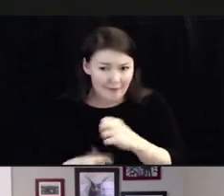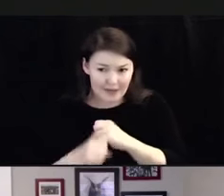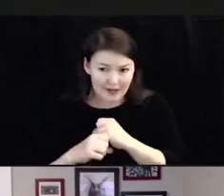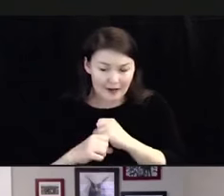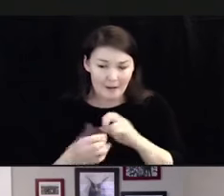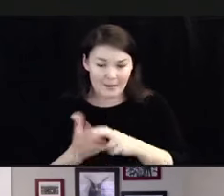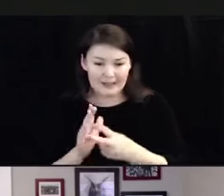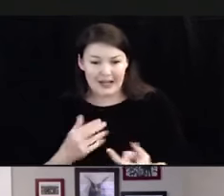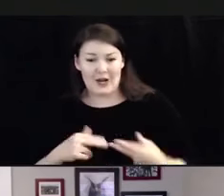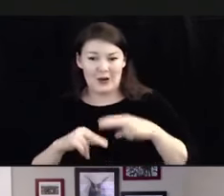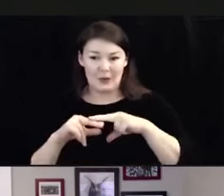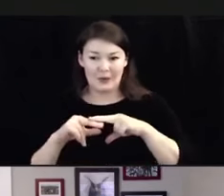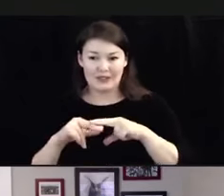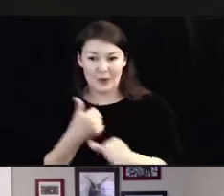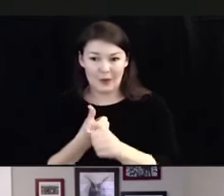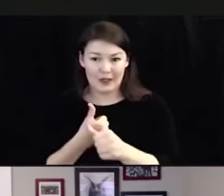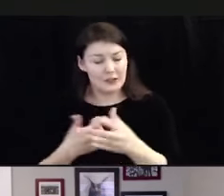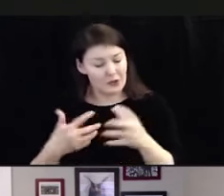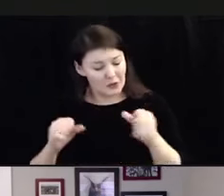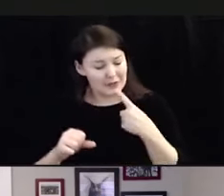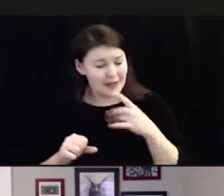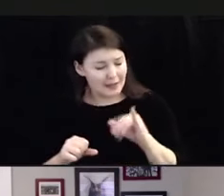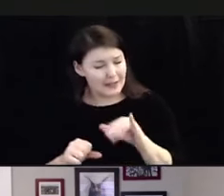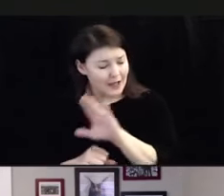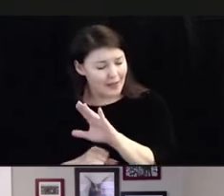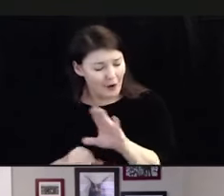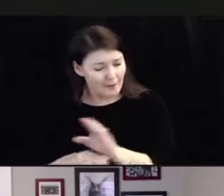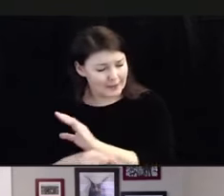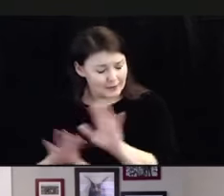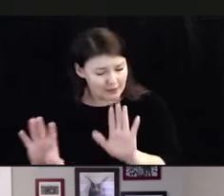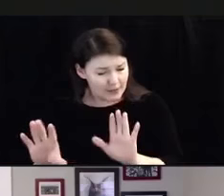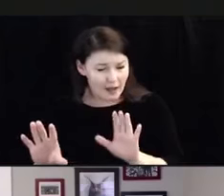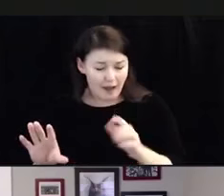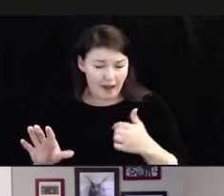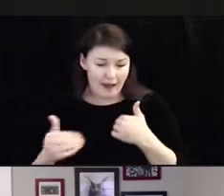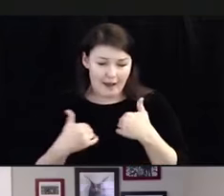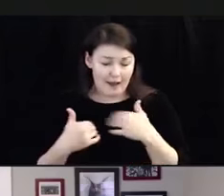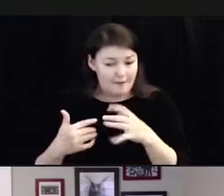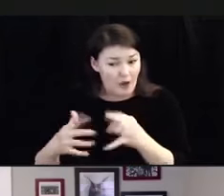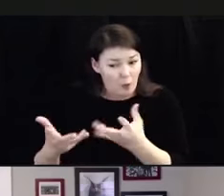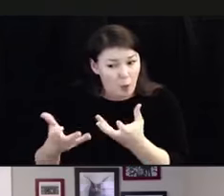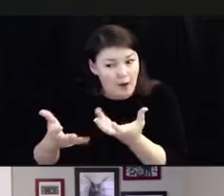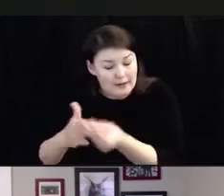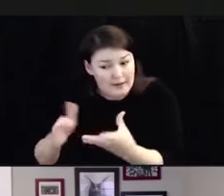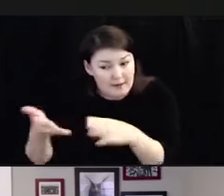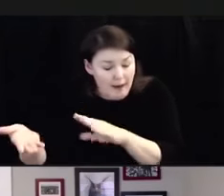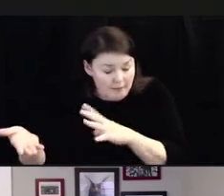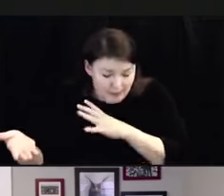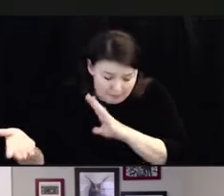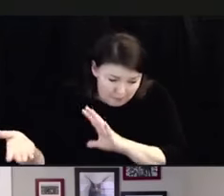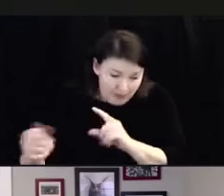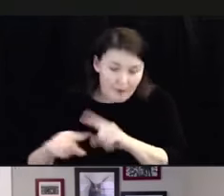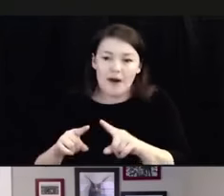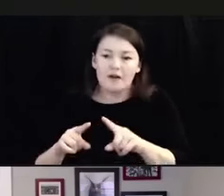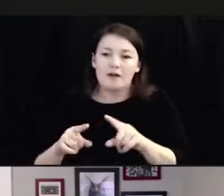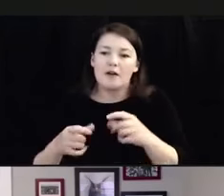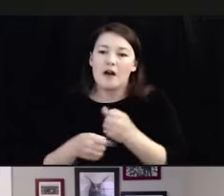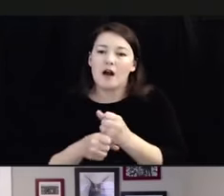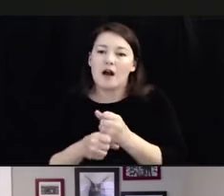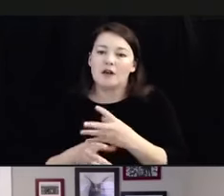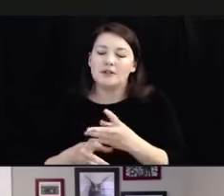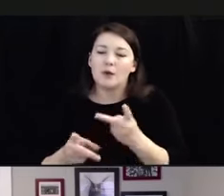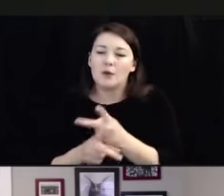argue is their own business. And I, have no qualm if they have a death wish, but they're clogging our hospitals. And